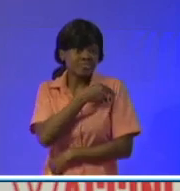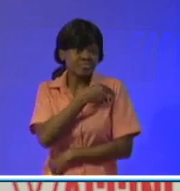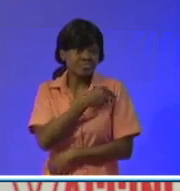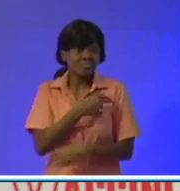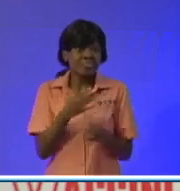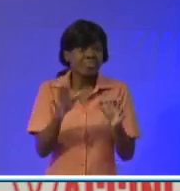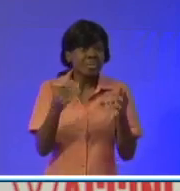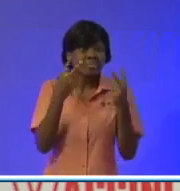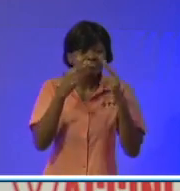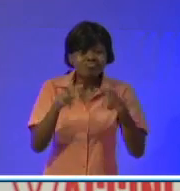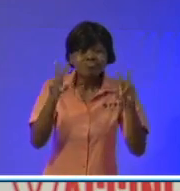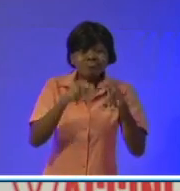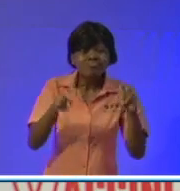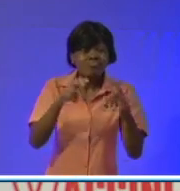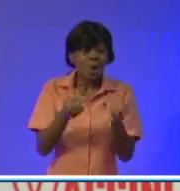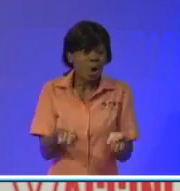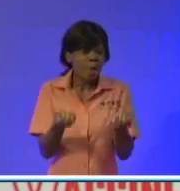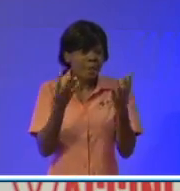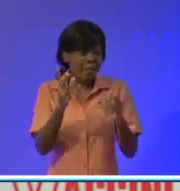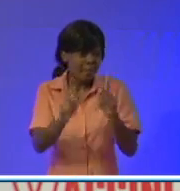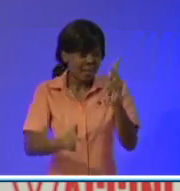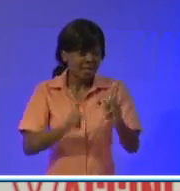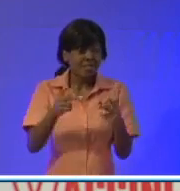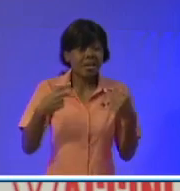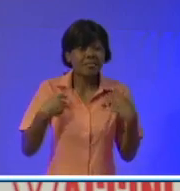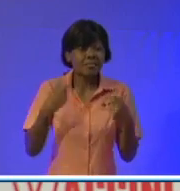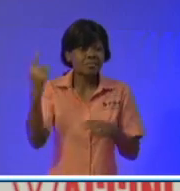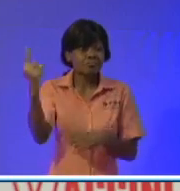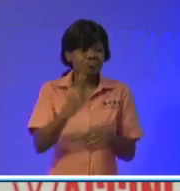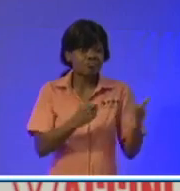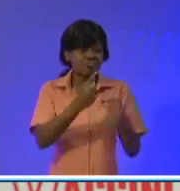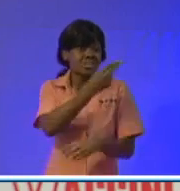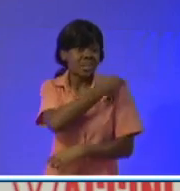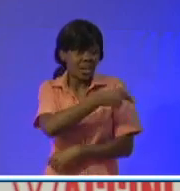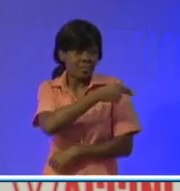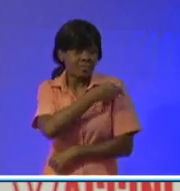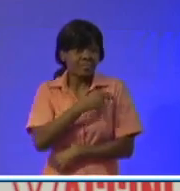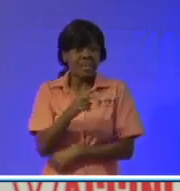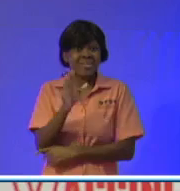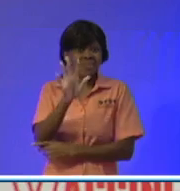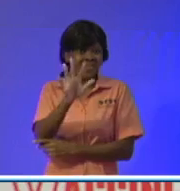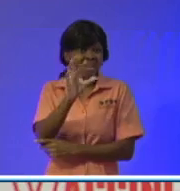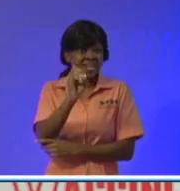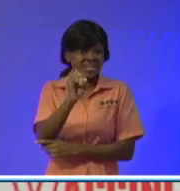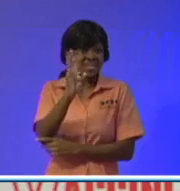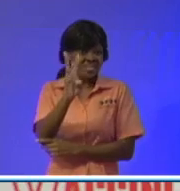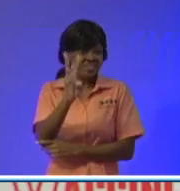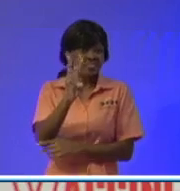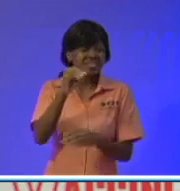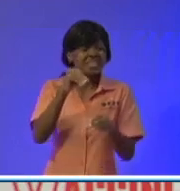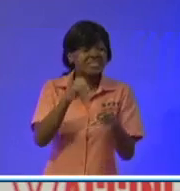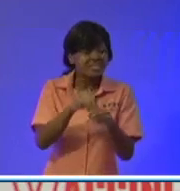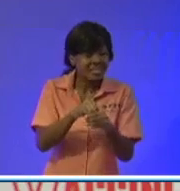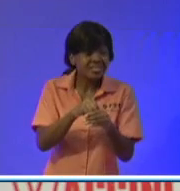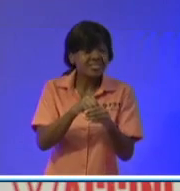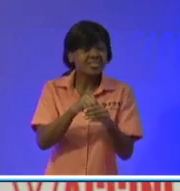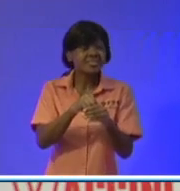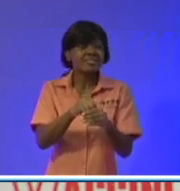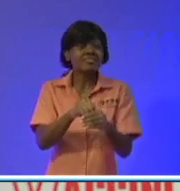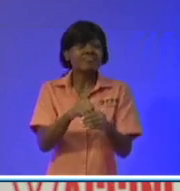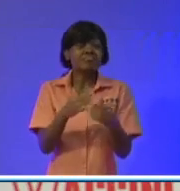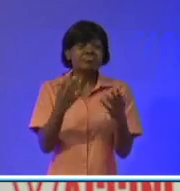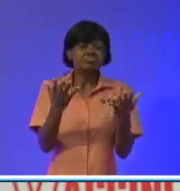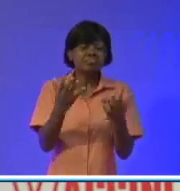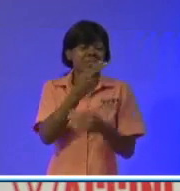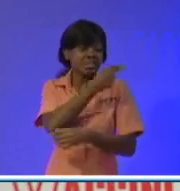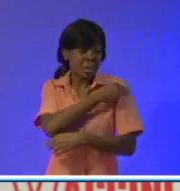3 weeks ago, our hospitals had 503 persons in it. Then we peaked at around